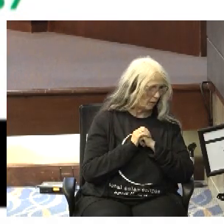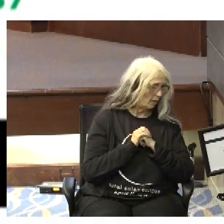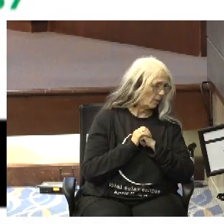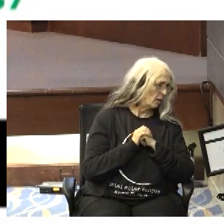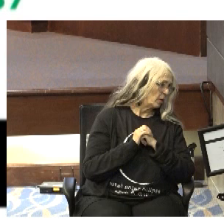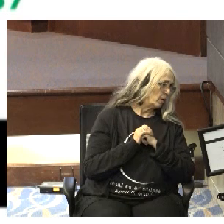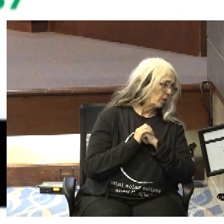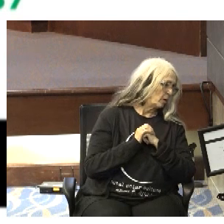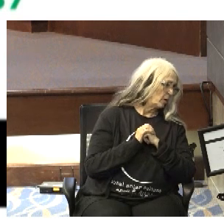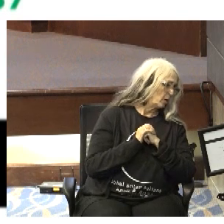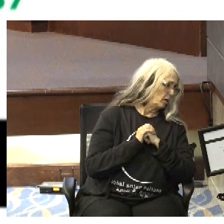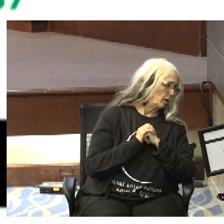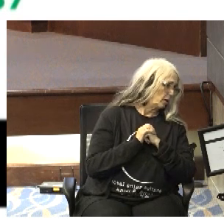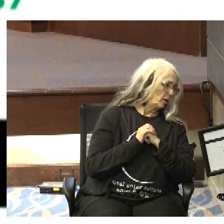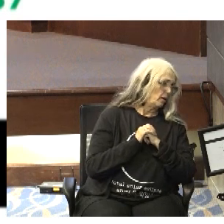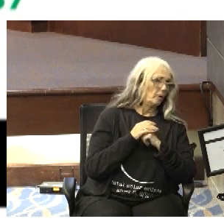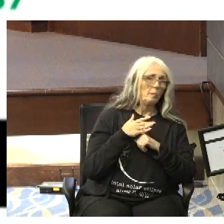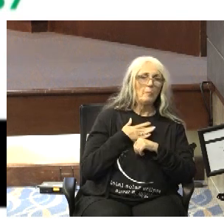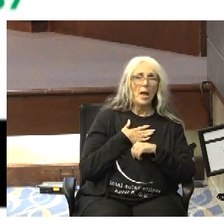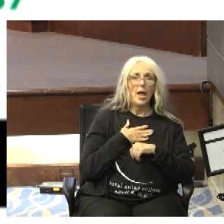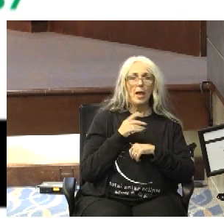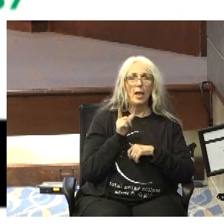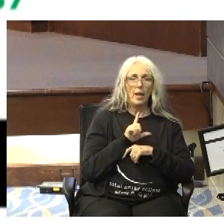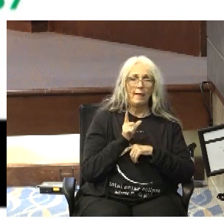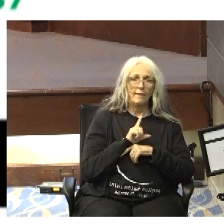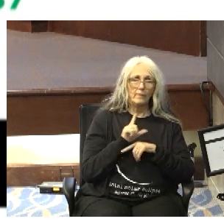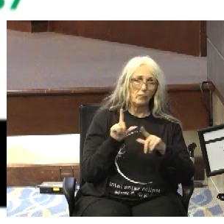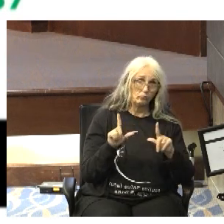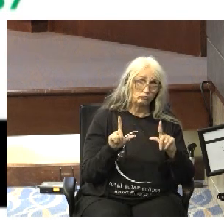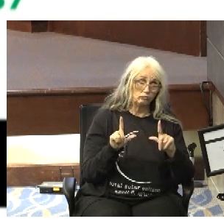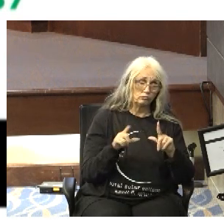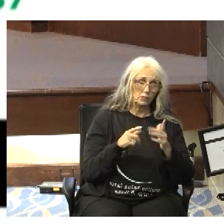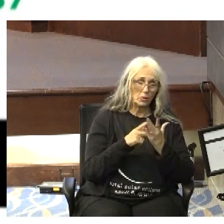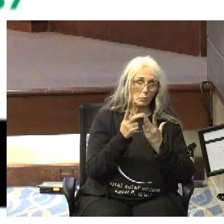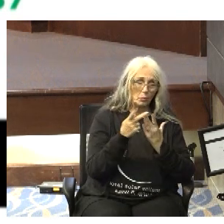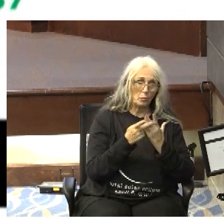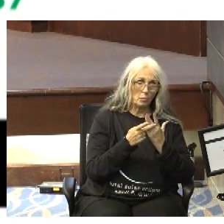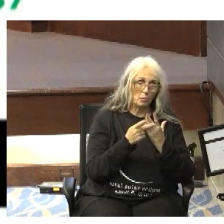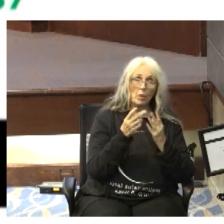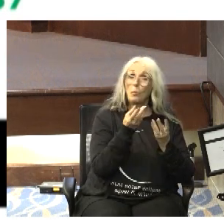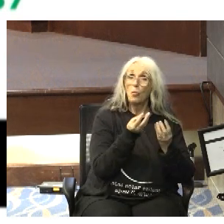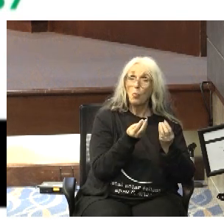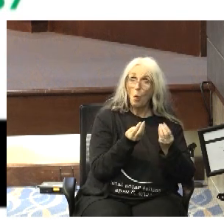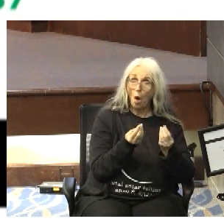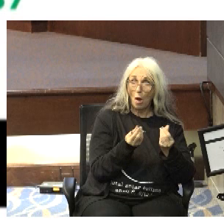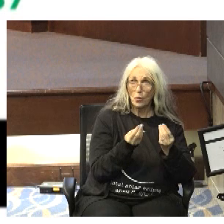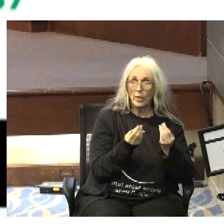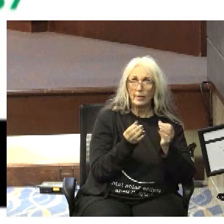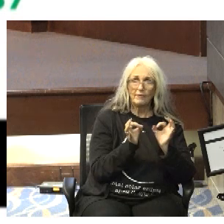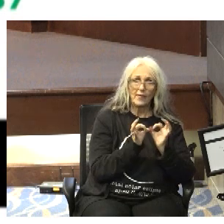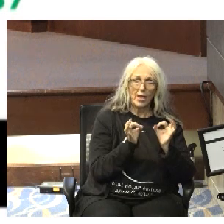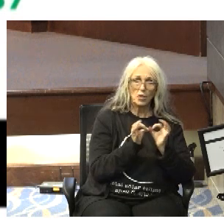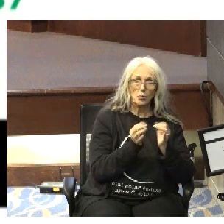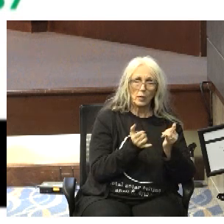today, on my left, we have what the property is currently valued